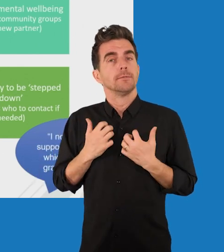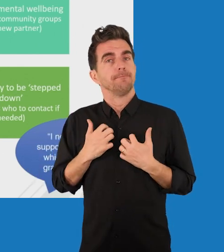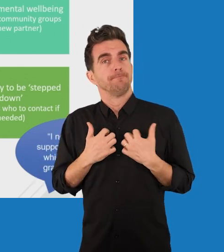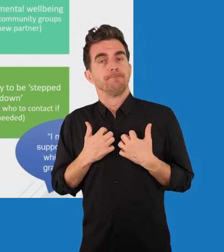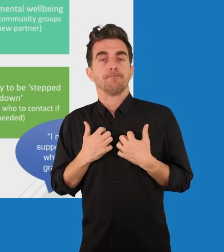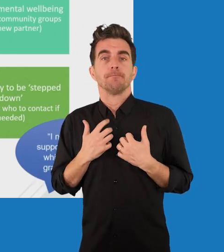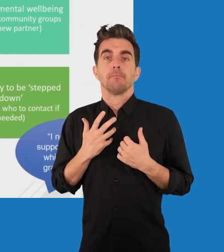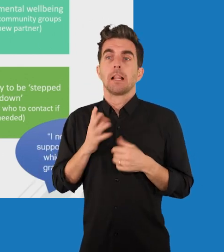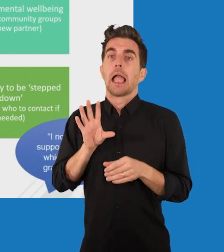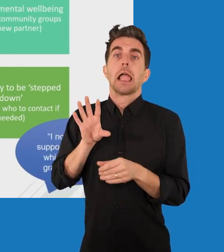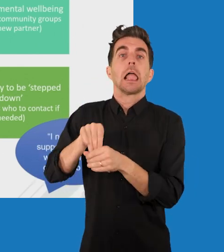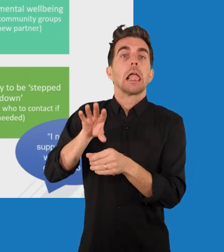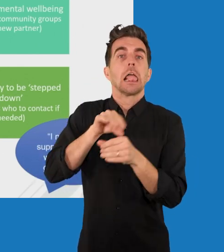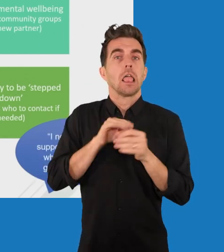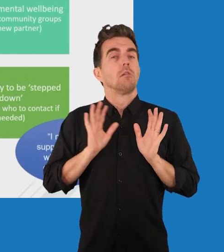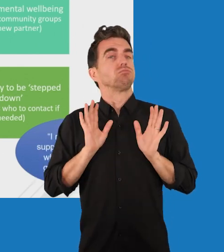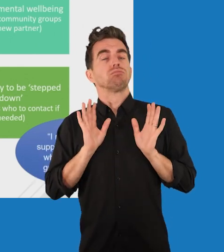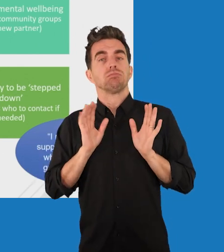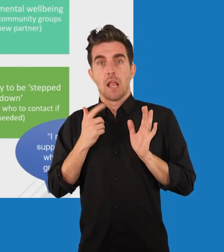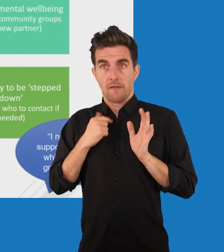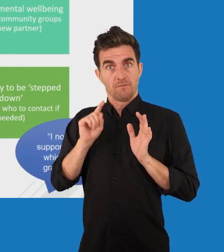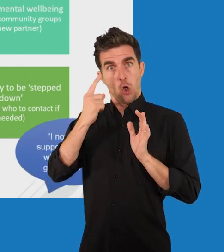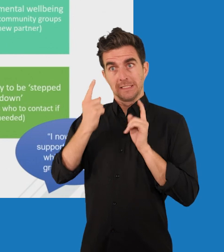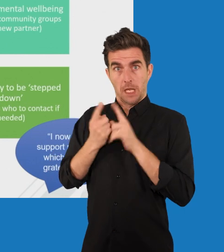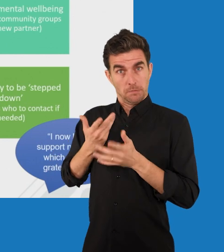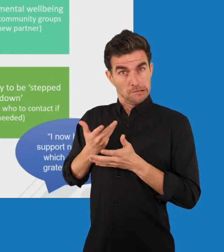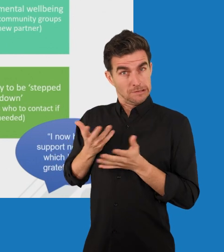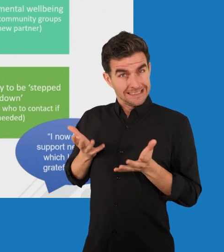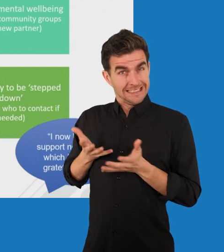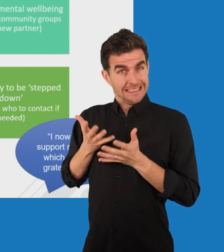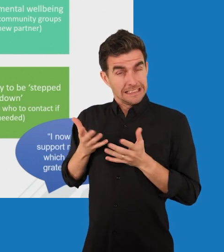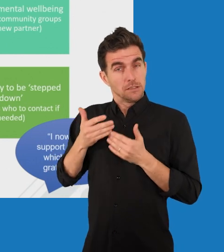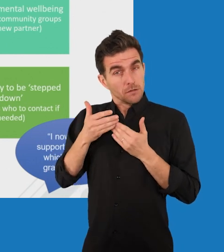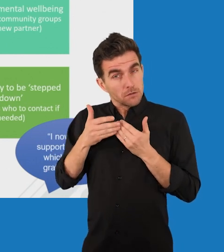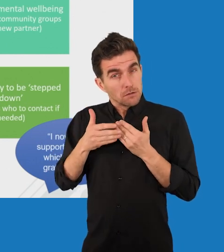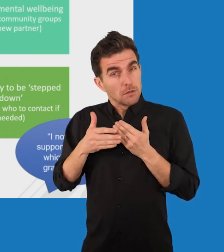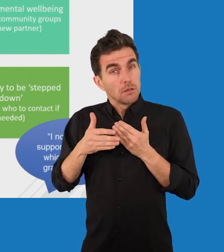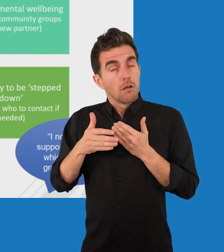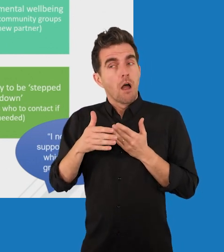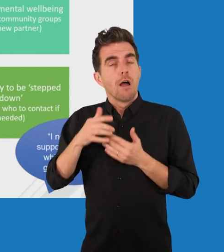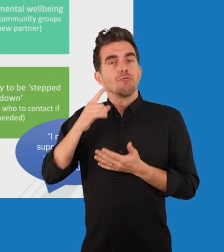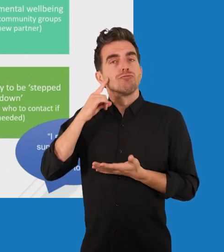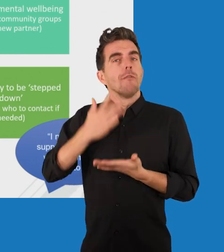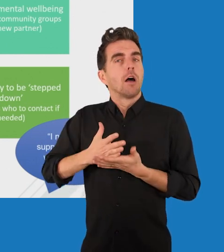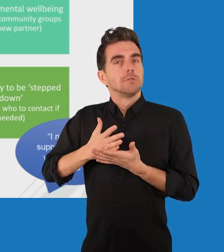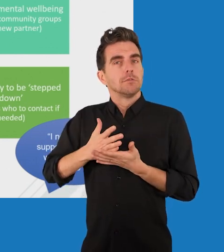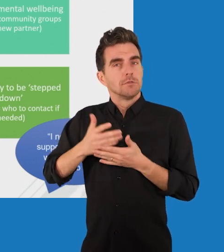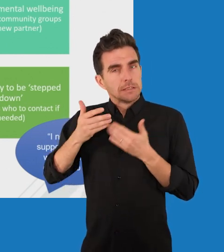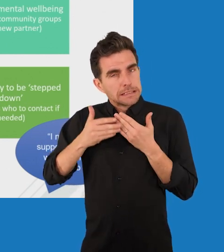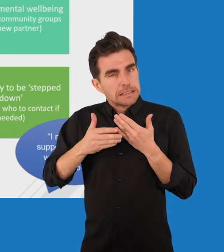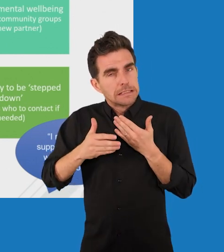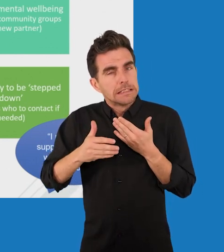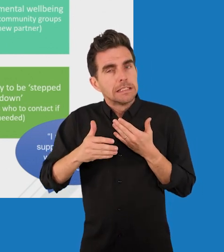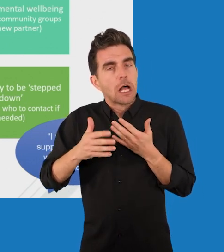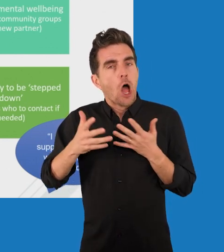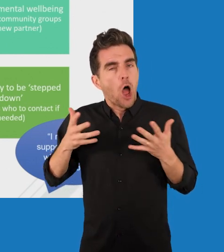any initial interest in joining any groups when I first went to meet her, but after some period of time, we